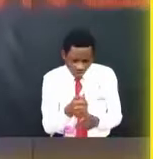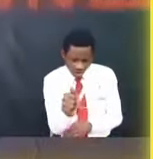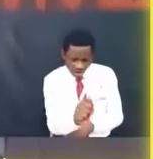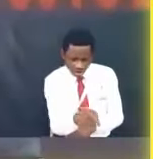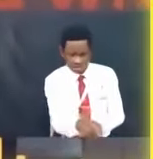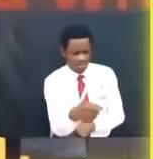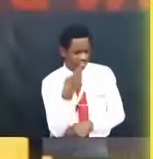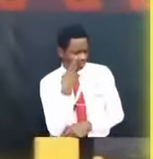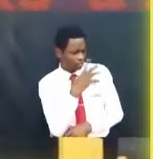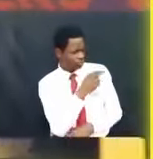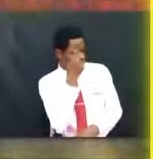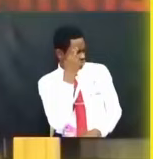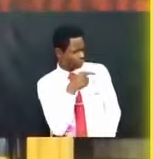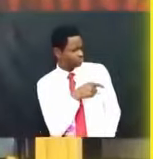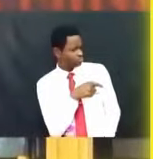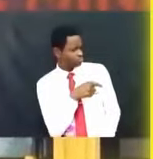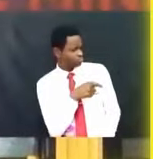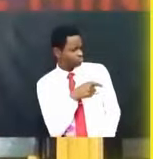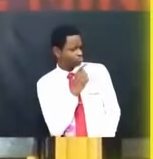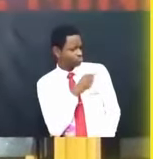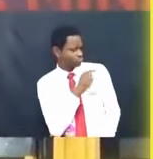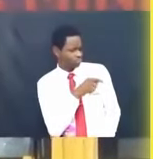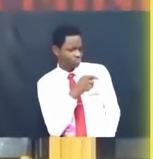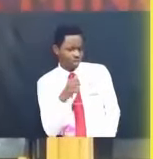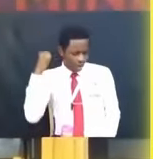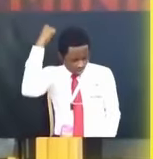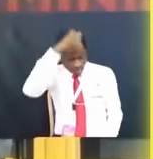extinguished. Once they anointed him, he saw him differently.